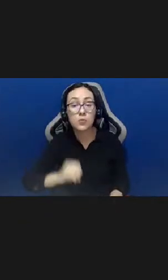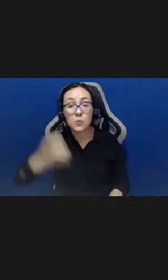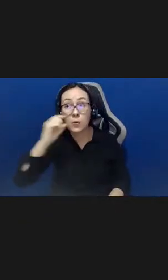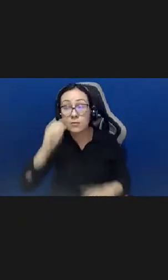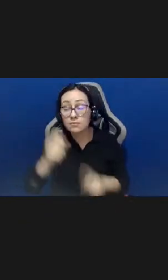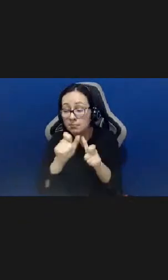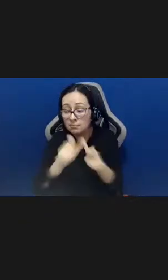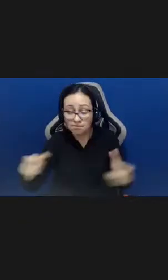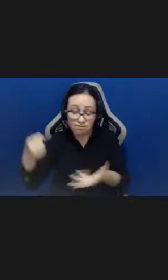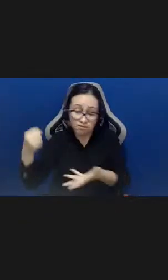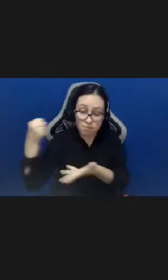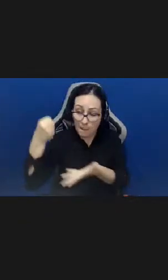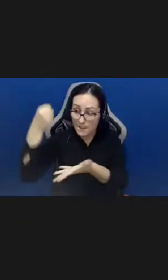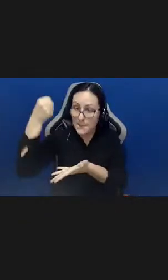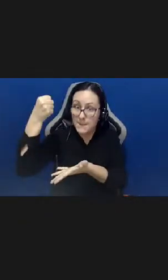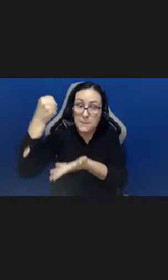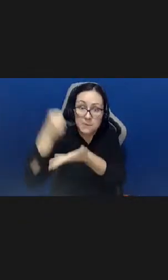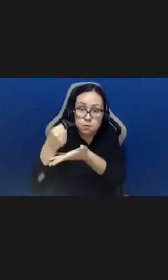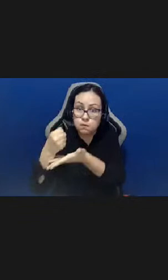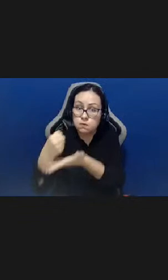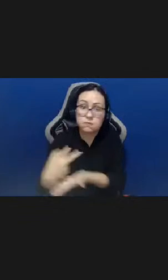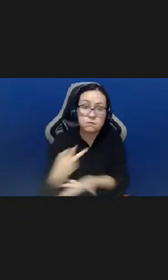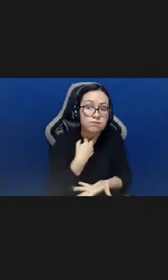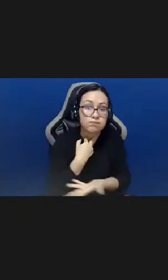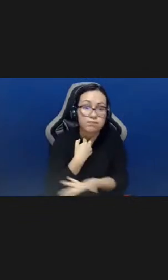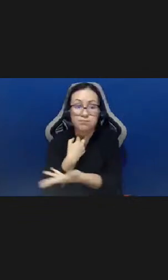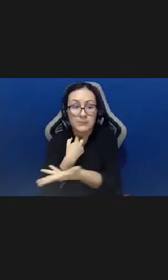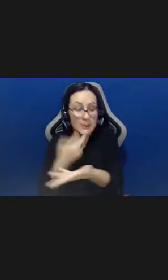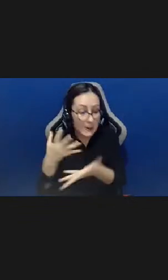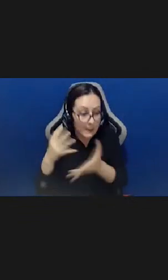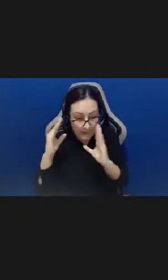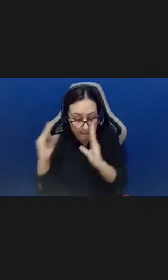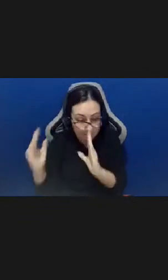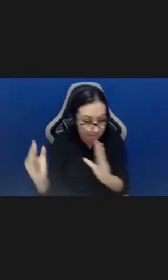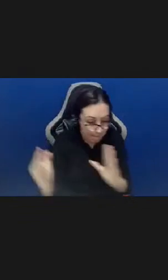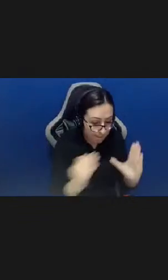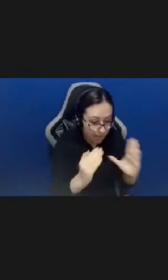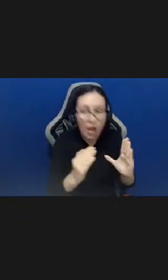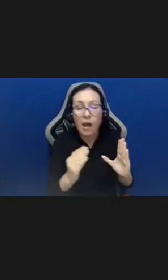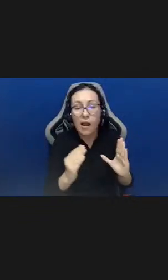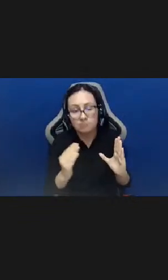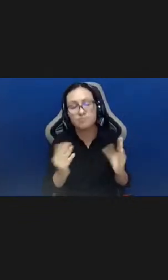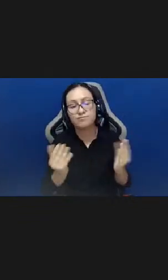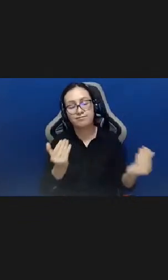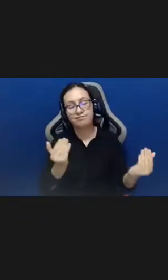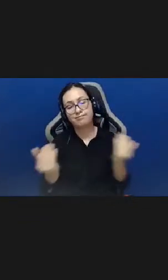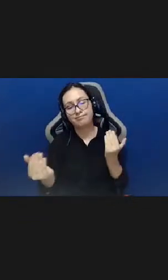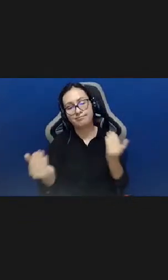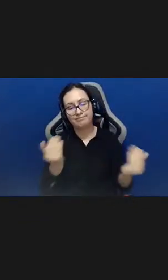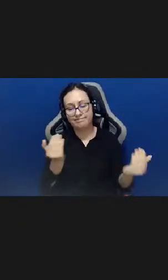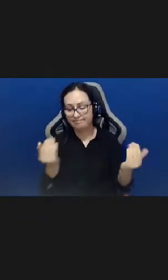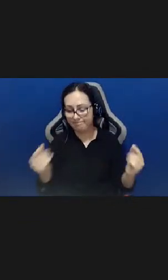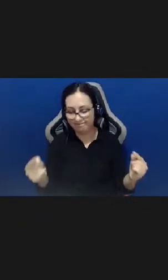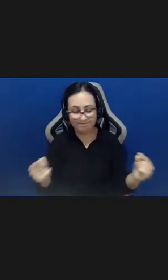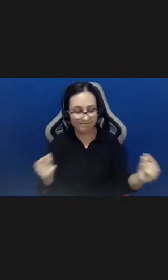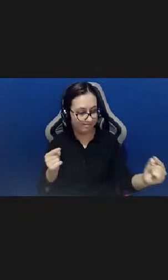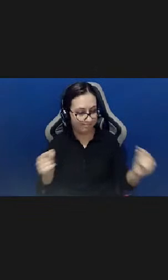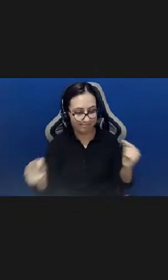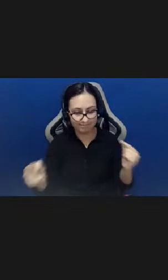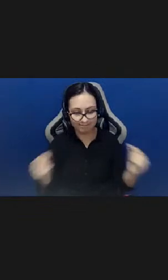is directly or inversely correlated with income. The coverage